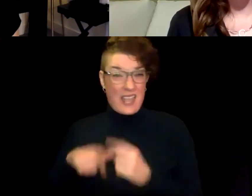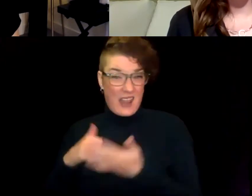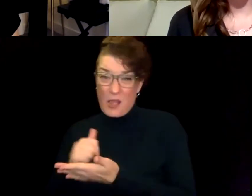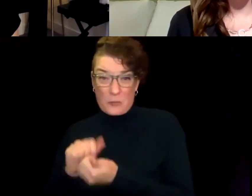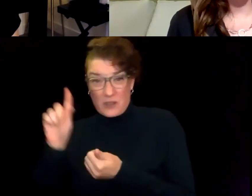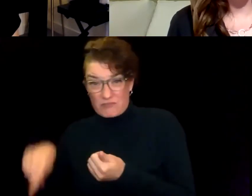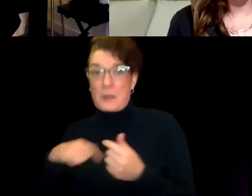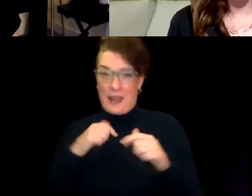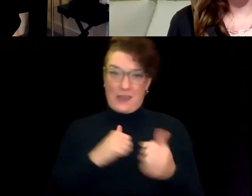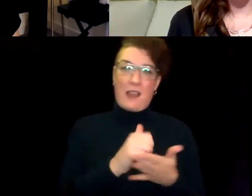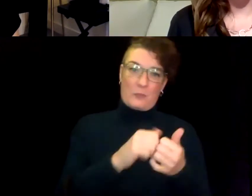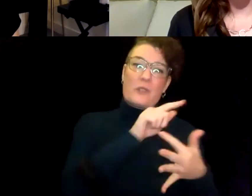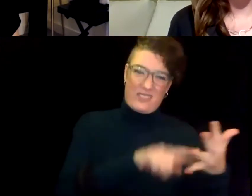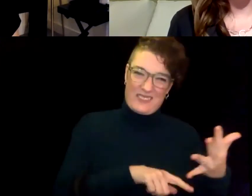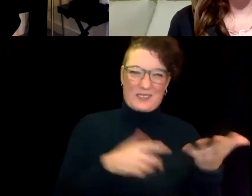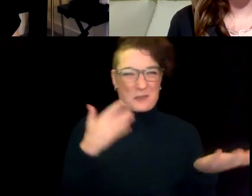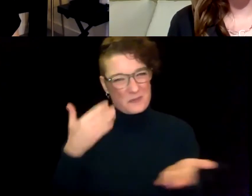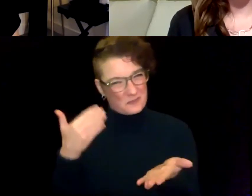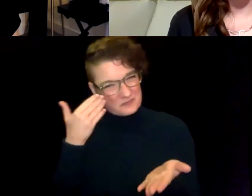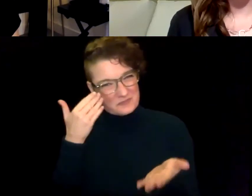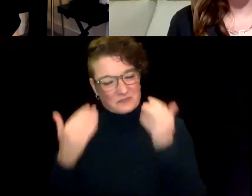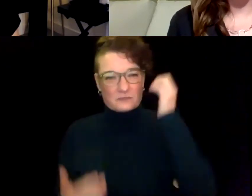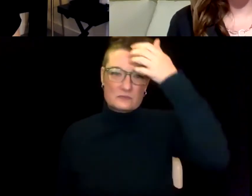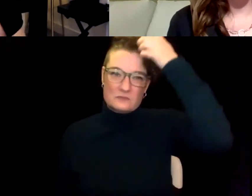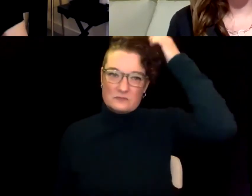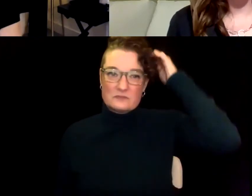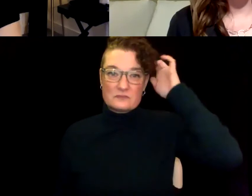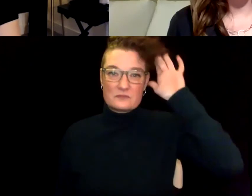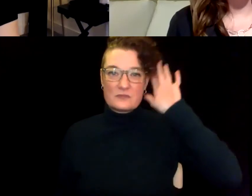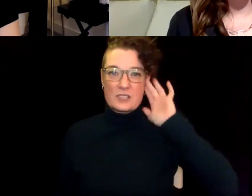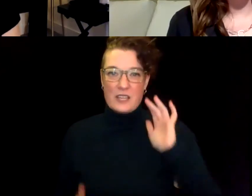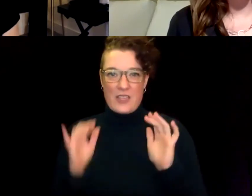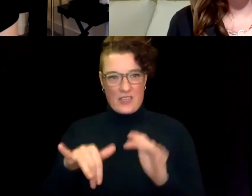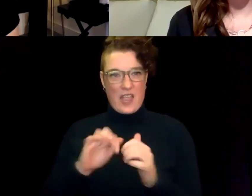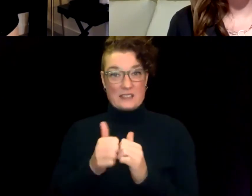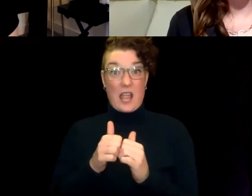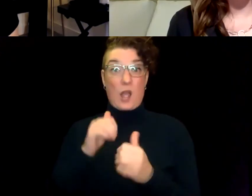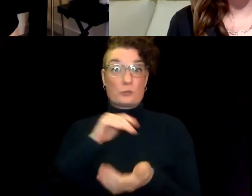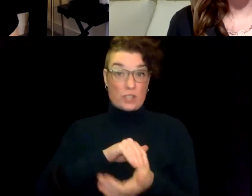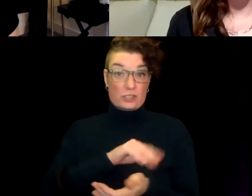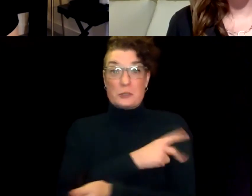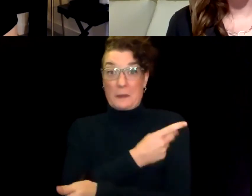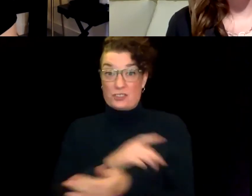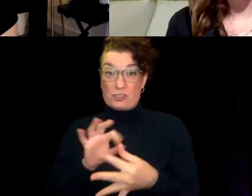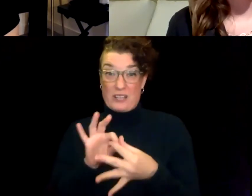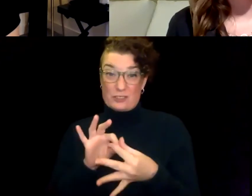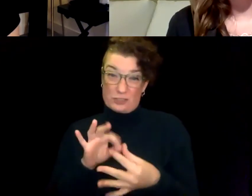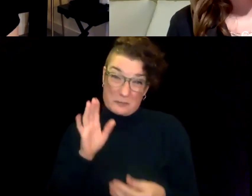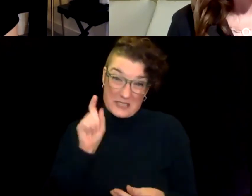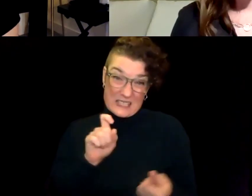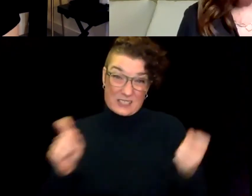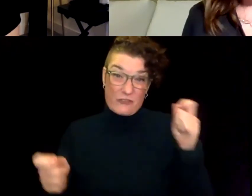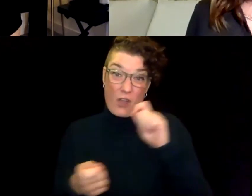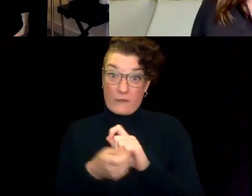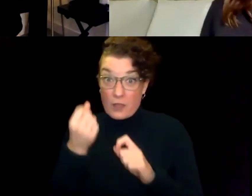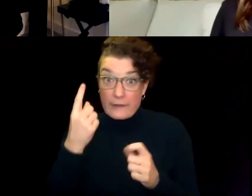And I think that that's a kind of evolution of the doctor-patient relationship that's going to take many, many, many